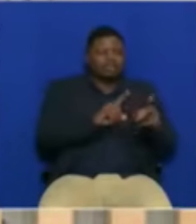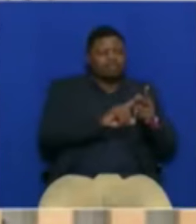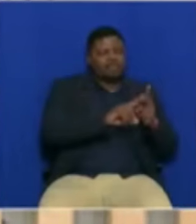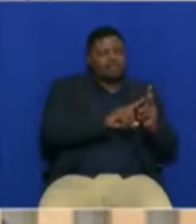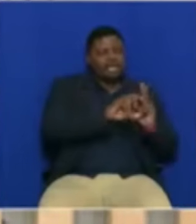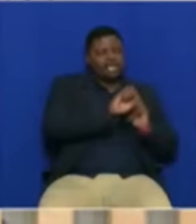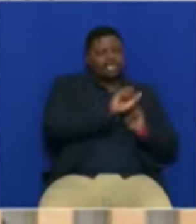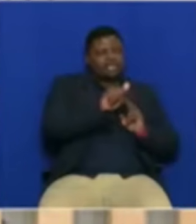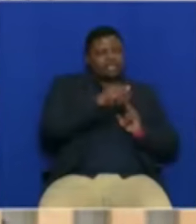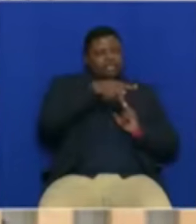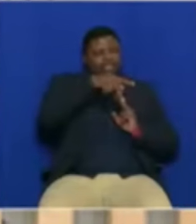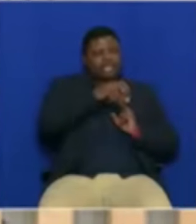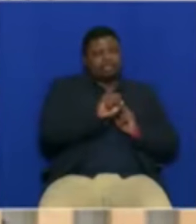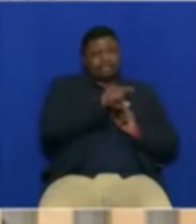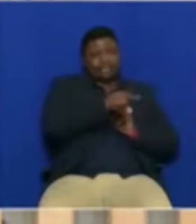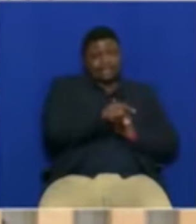December?